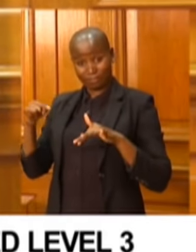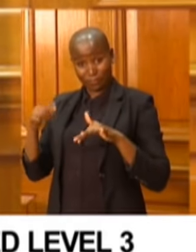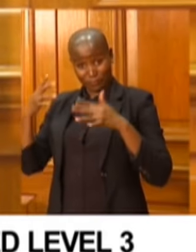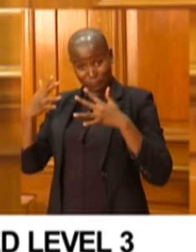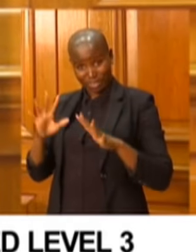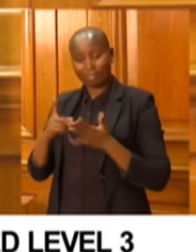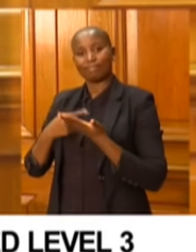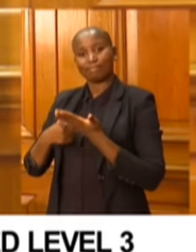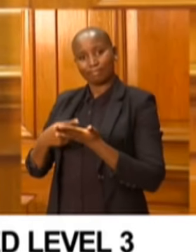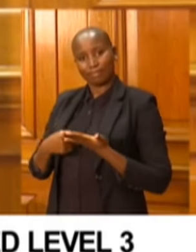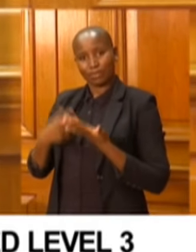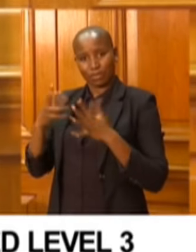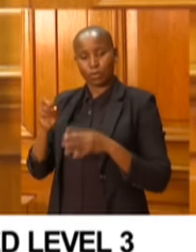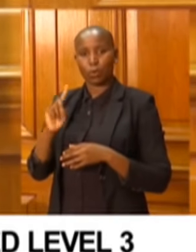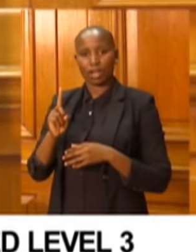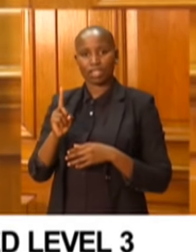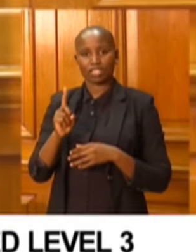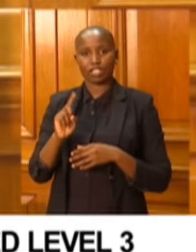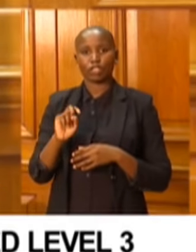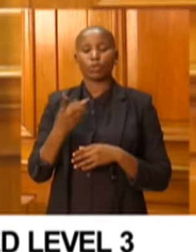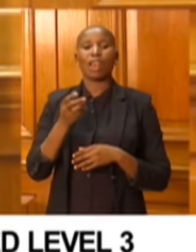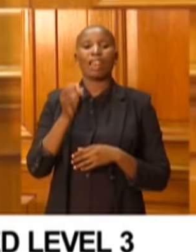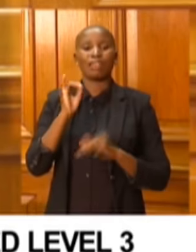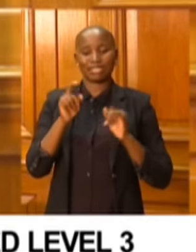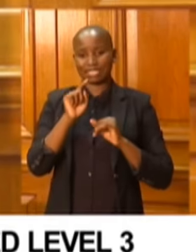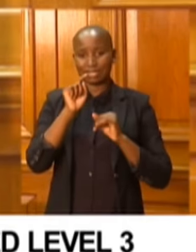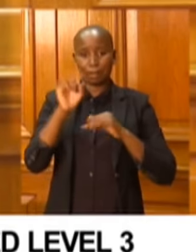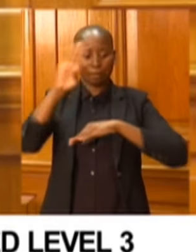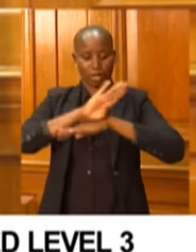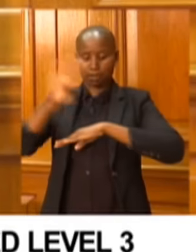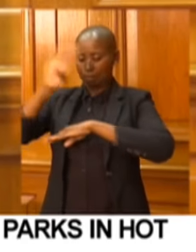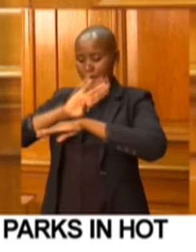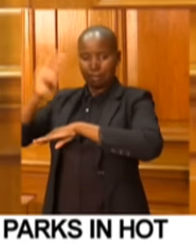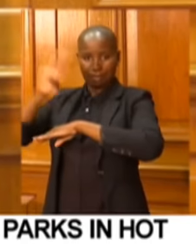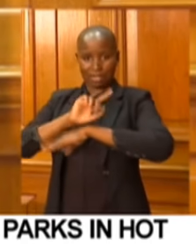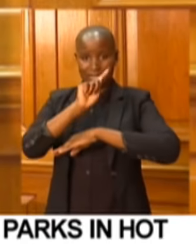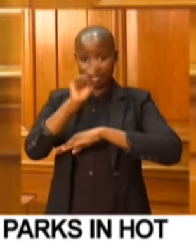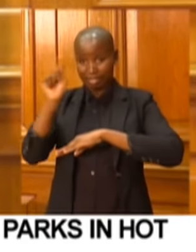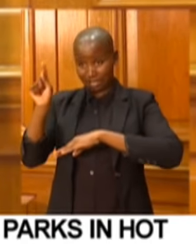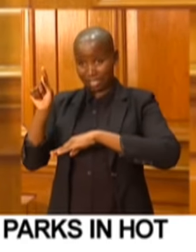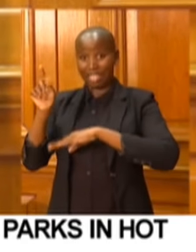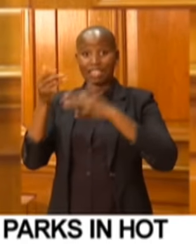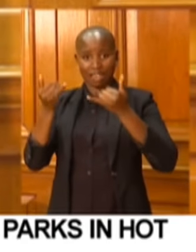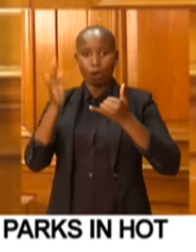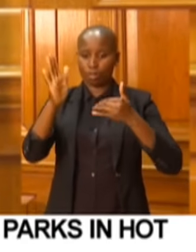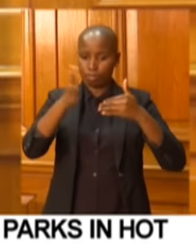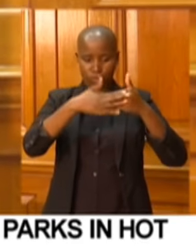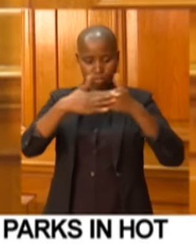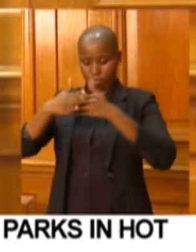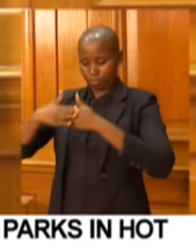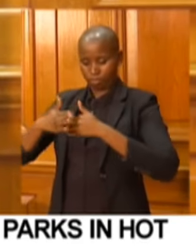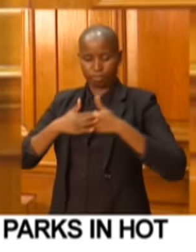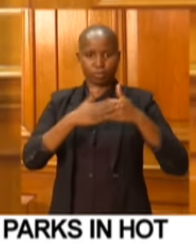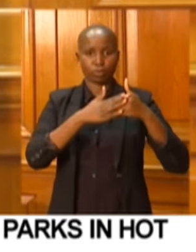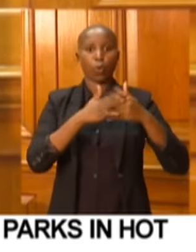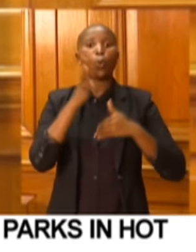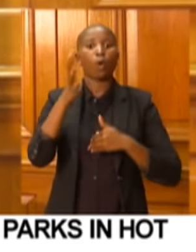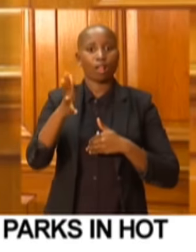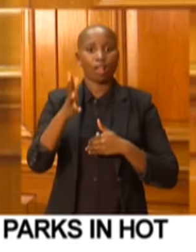20 land ports of entry that are currently open will be closed until